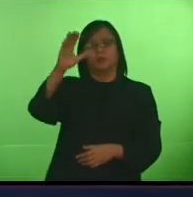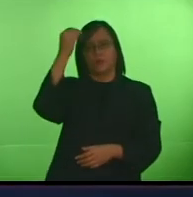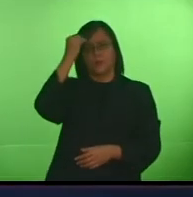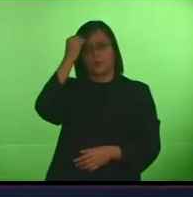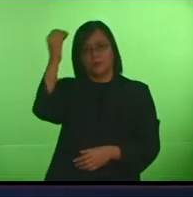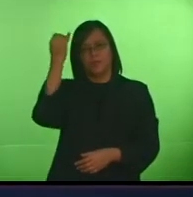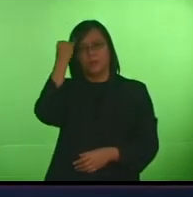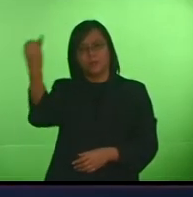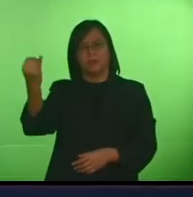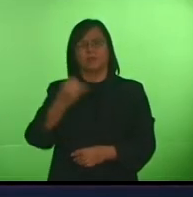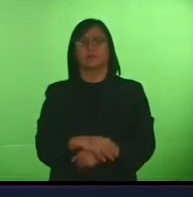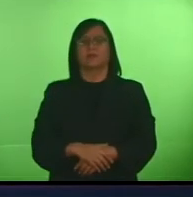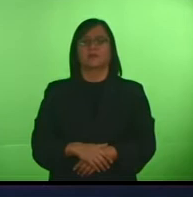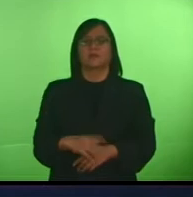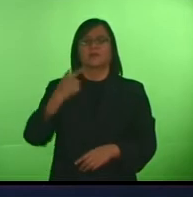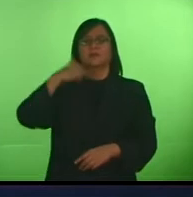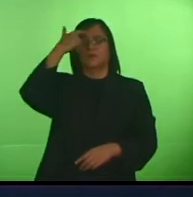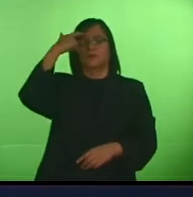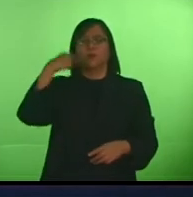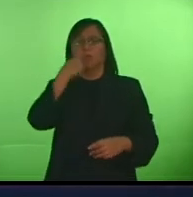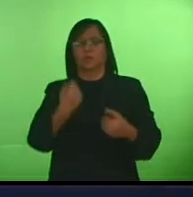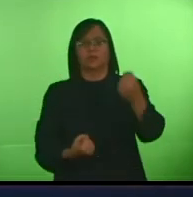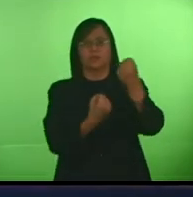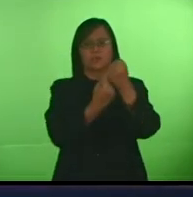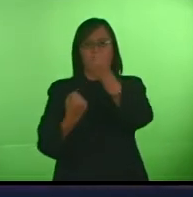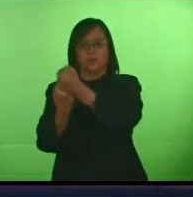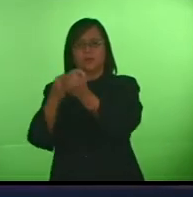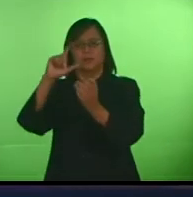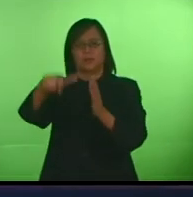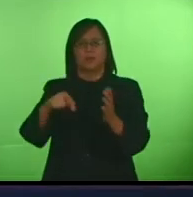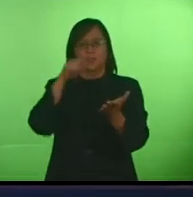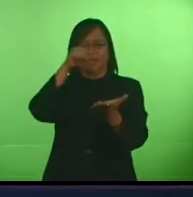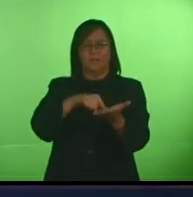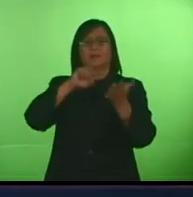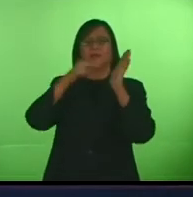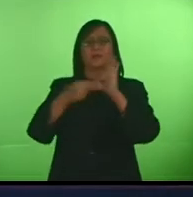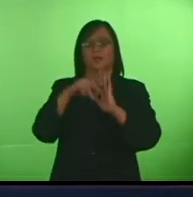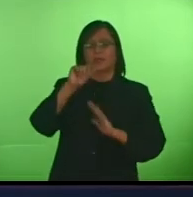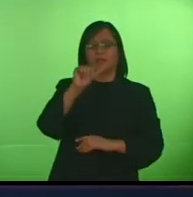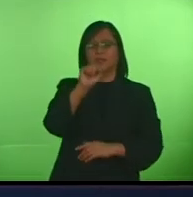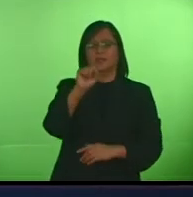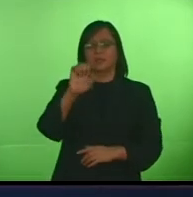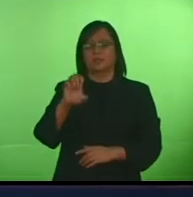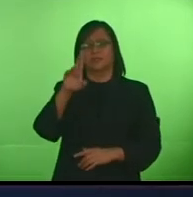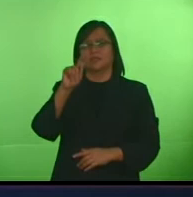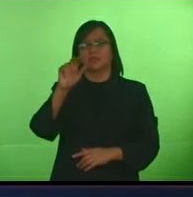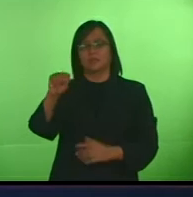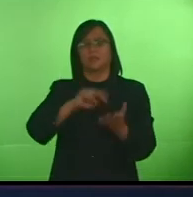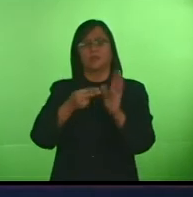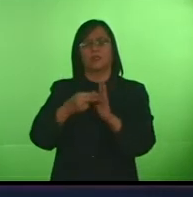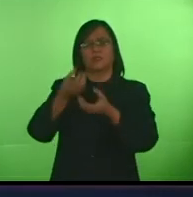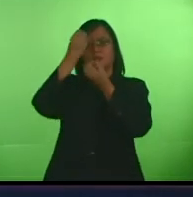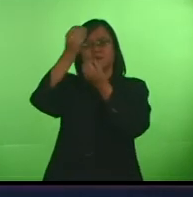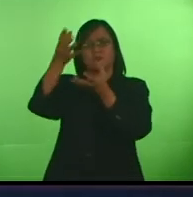meant by assertion, where you strongly present a certain opinion to the reader, but bear in